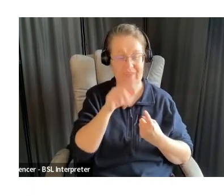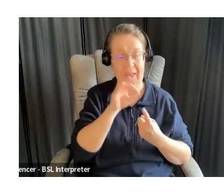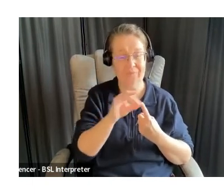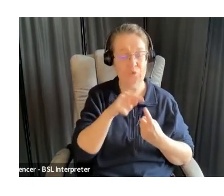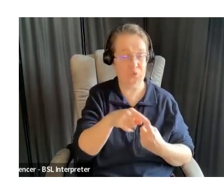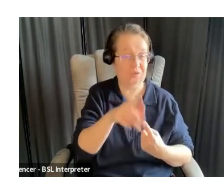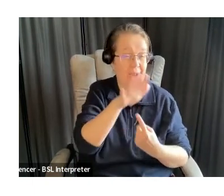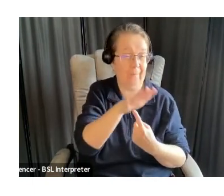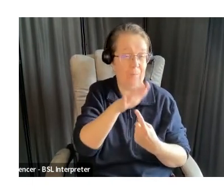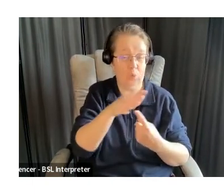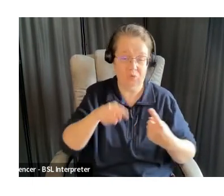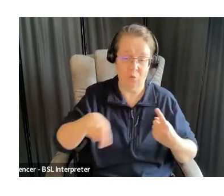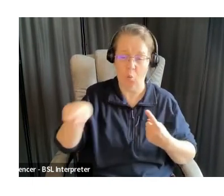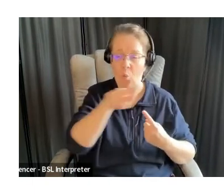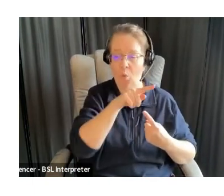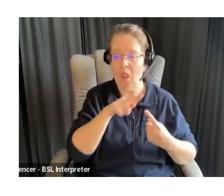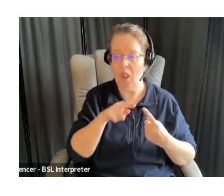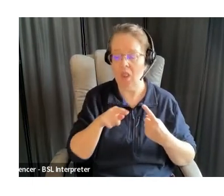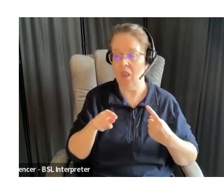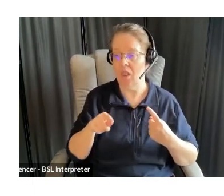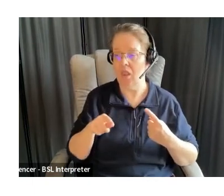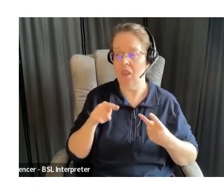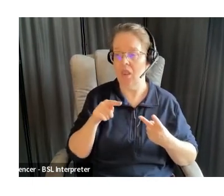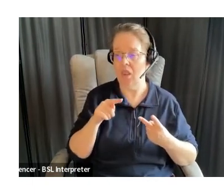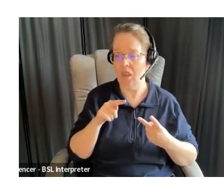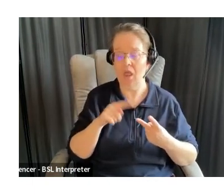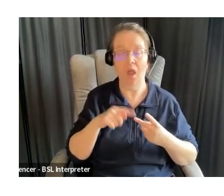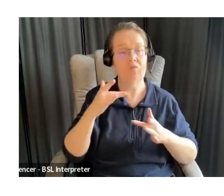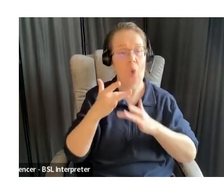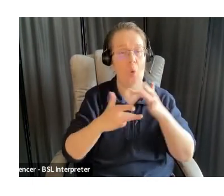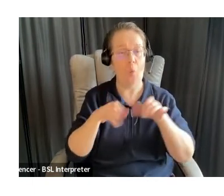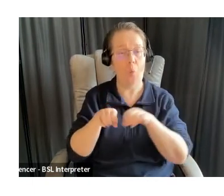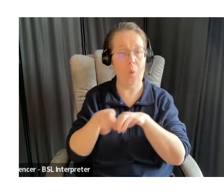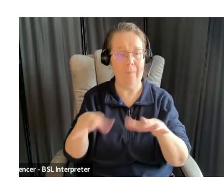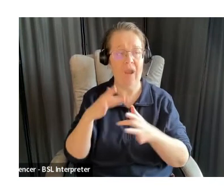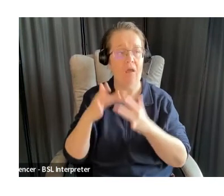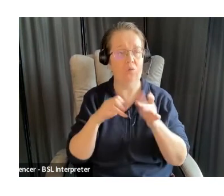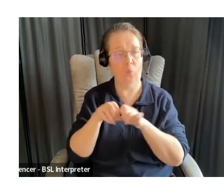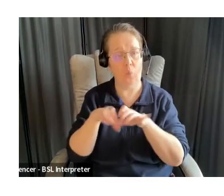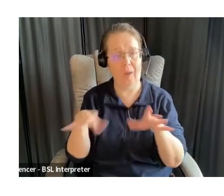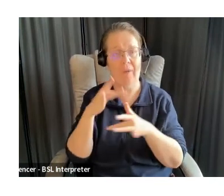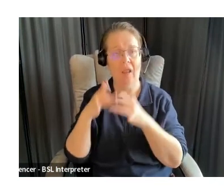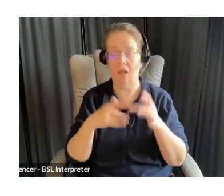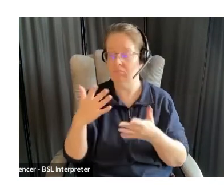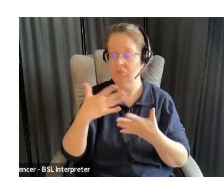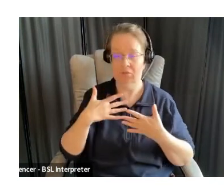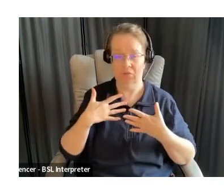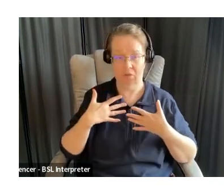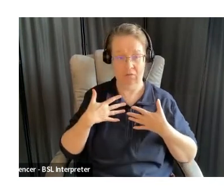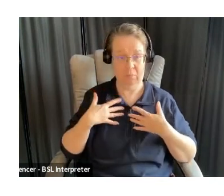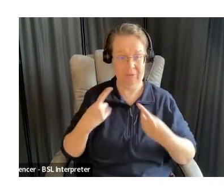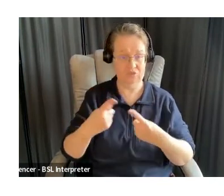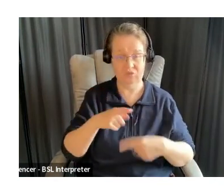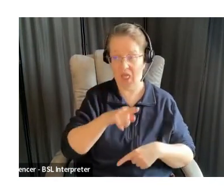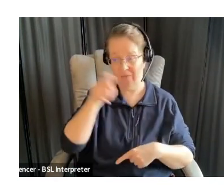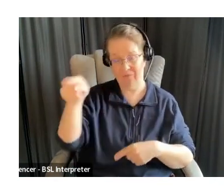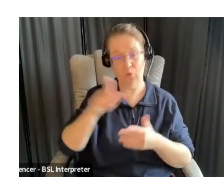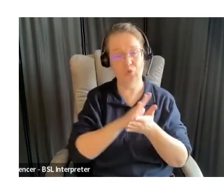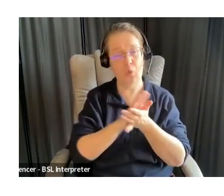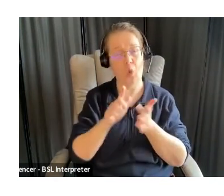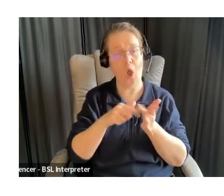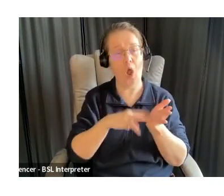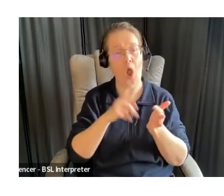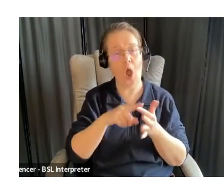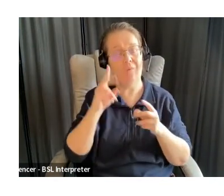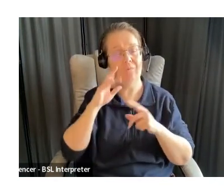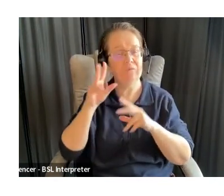is to you all. We've done a number of webinars on this now, so please feel free to go to the Hive and